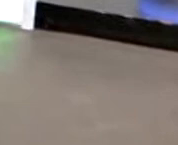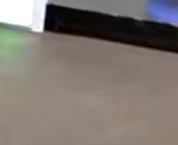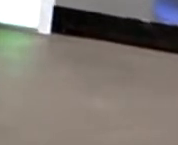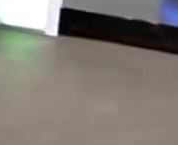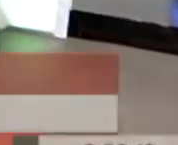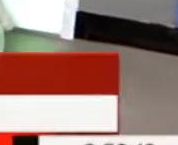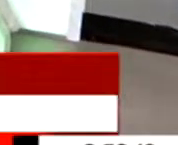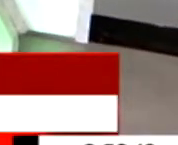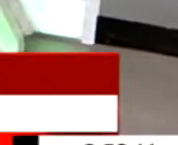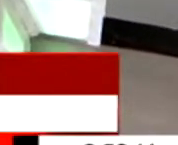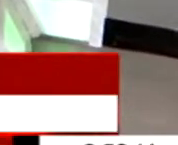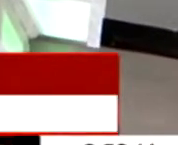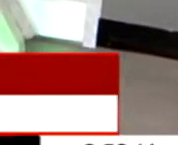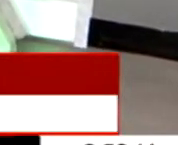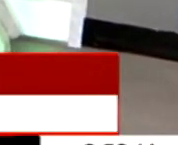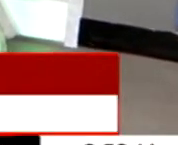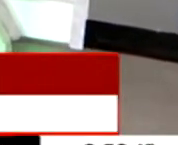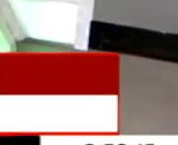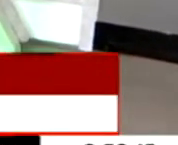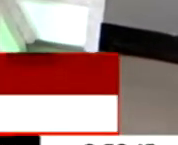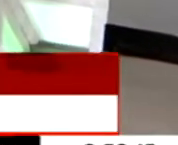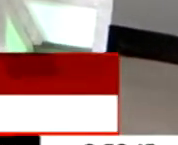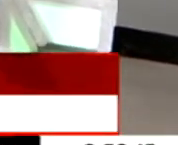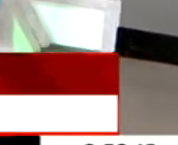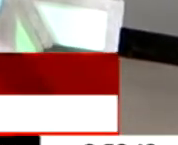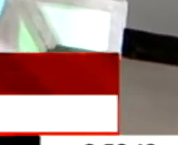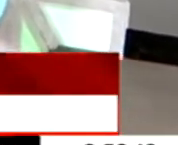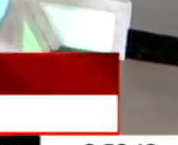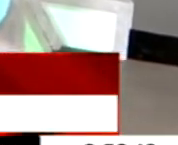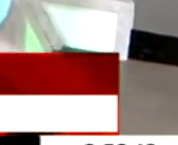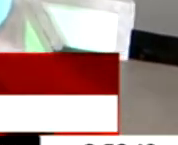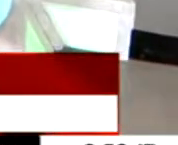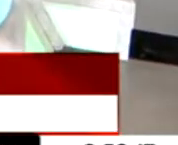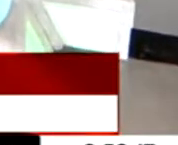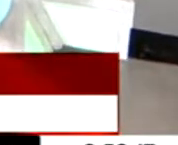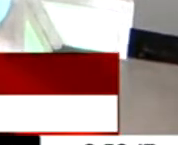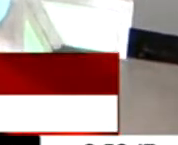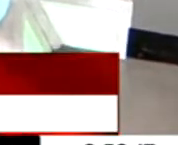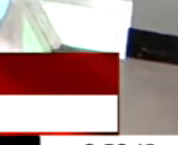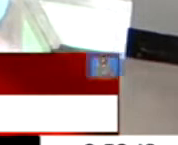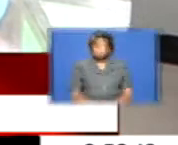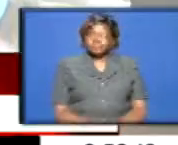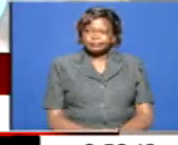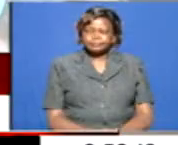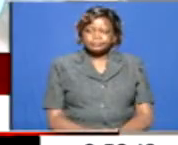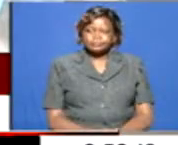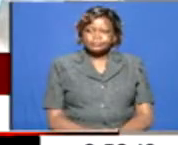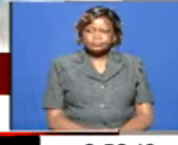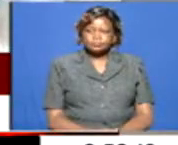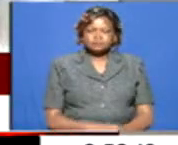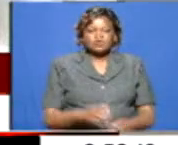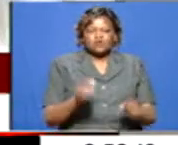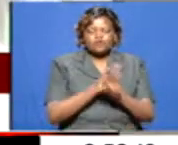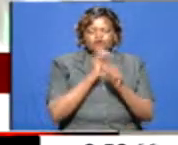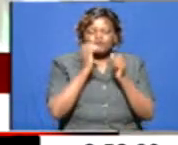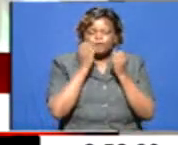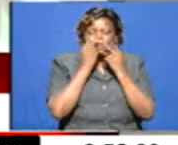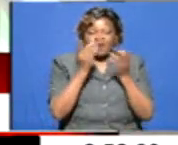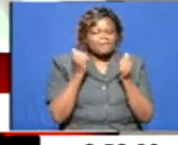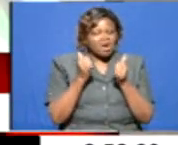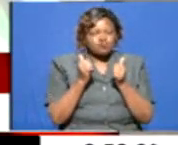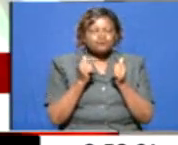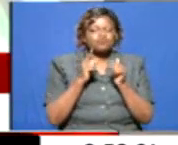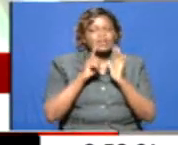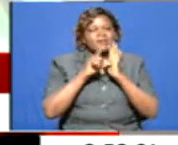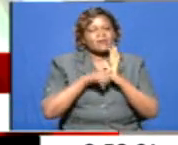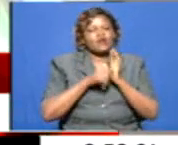houses have been consumed. Police have moved in. Details are still scanty, but we will make them available as we